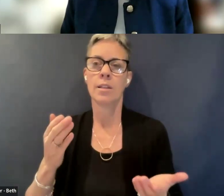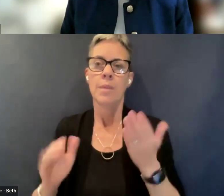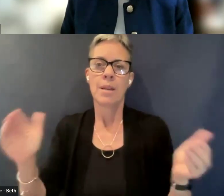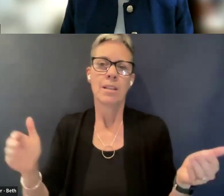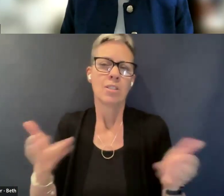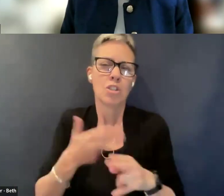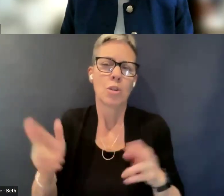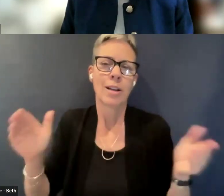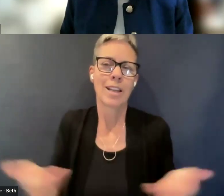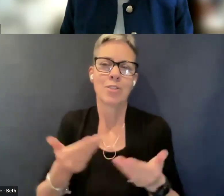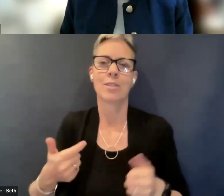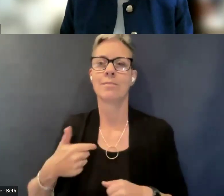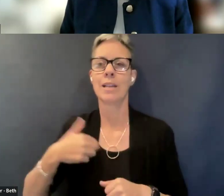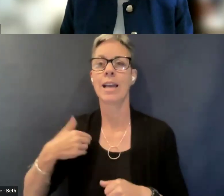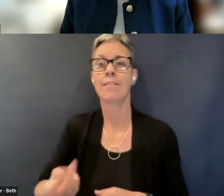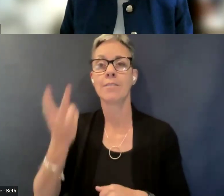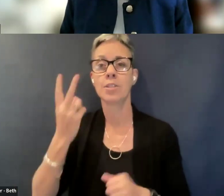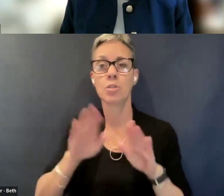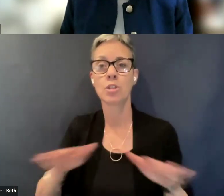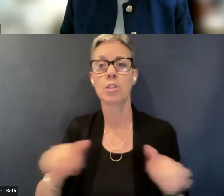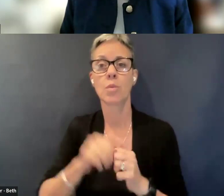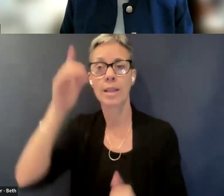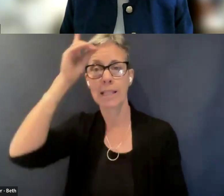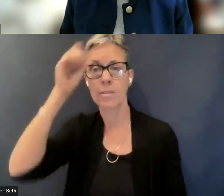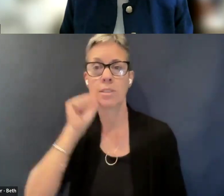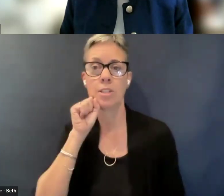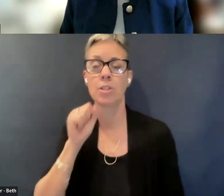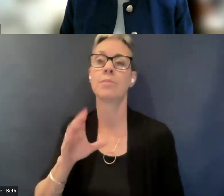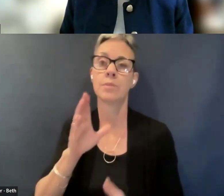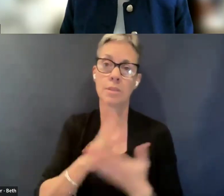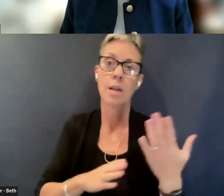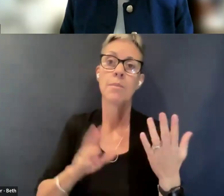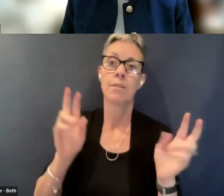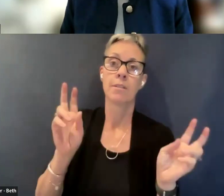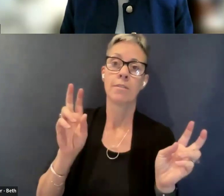but I have 2 children with Down syndrome, so some of these issues are